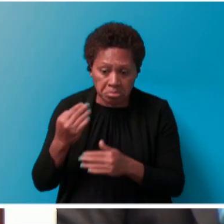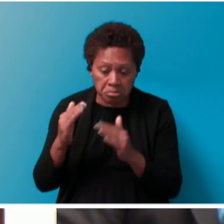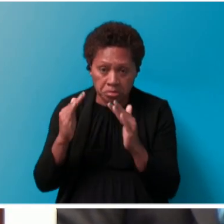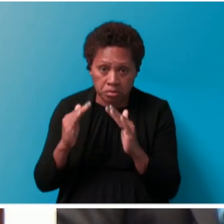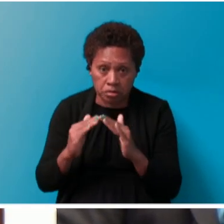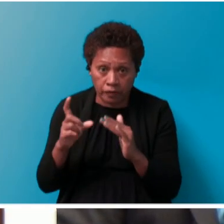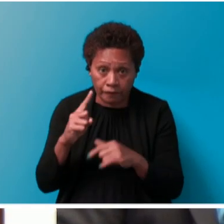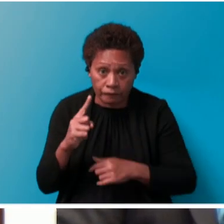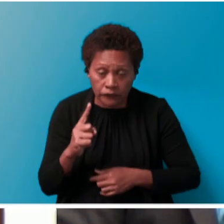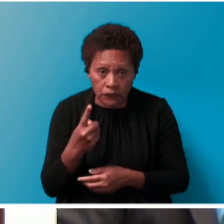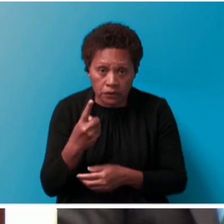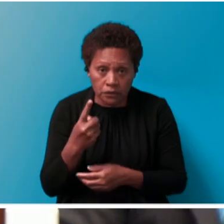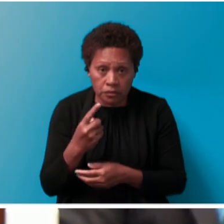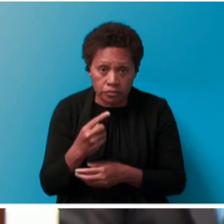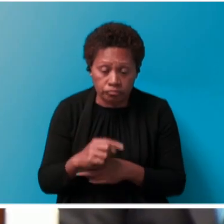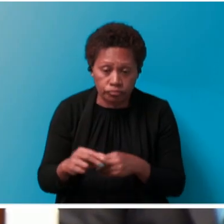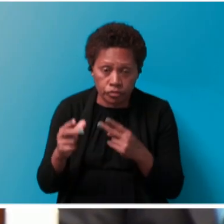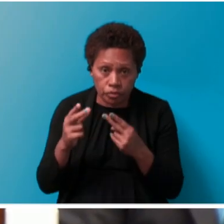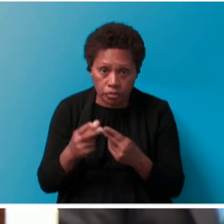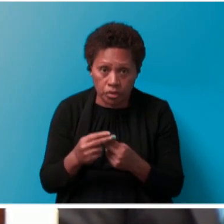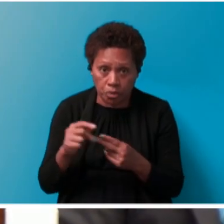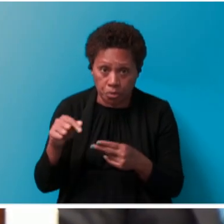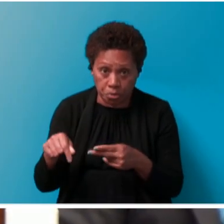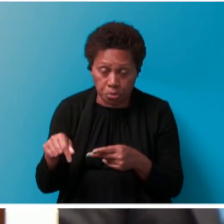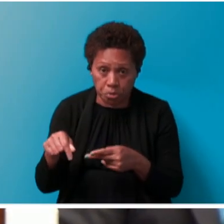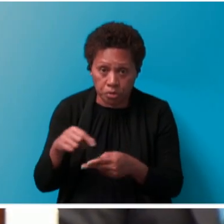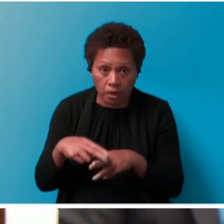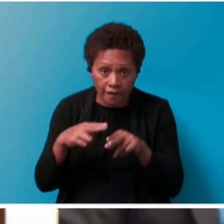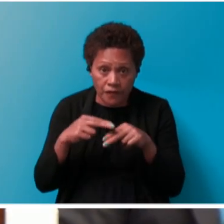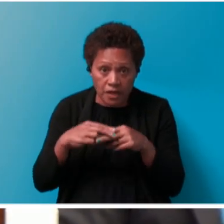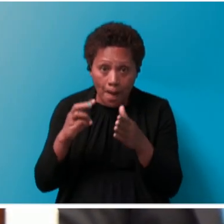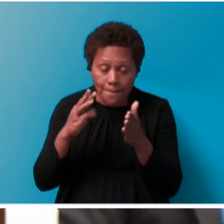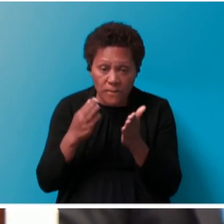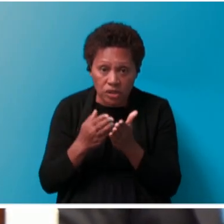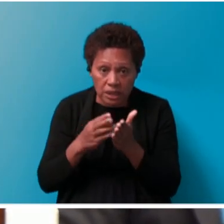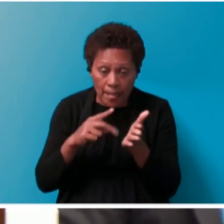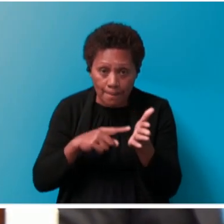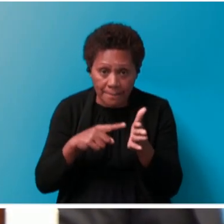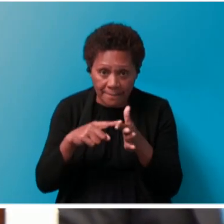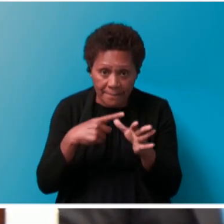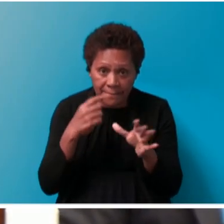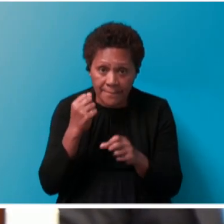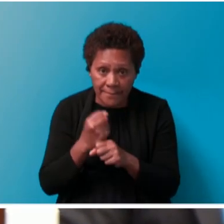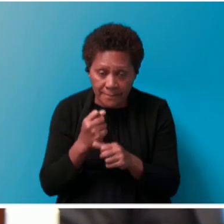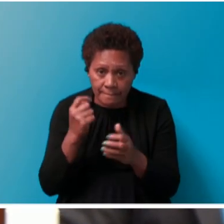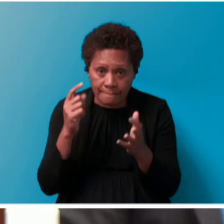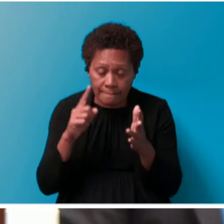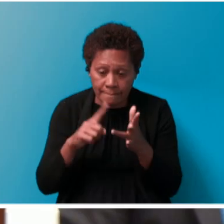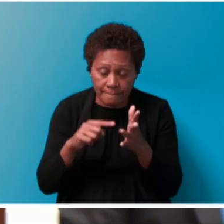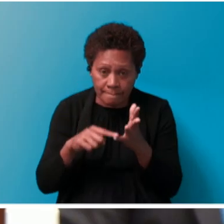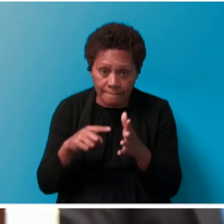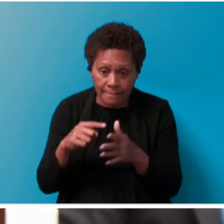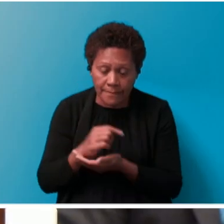first with the Fiji Muslim League before a meeting with affected families to listen to their